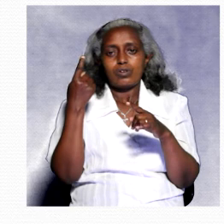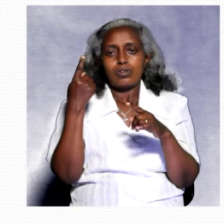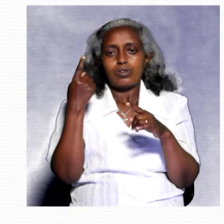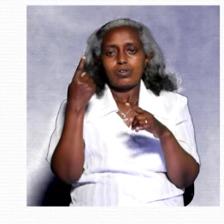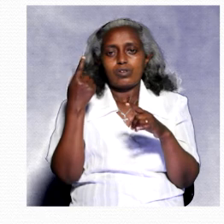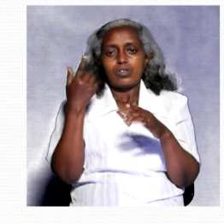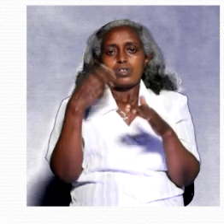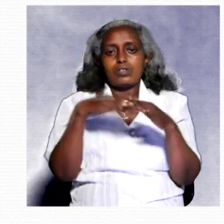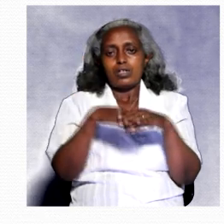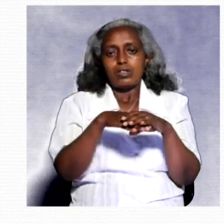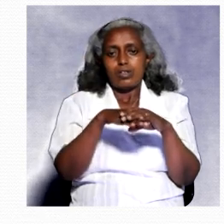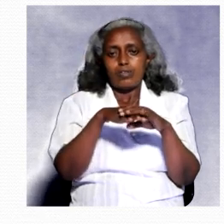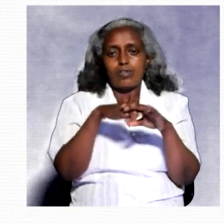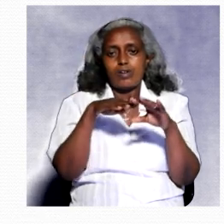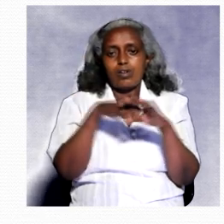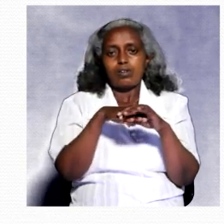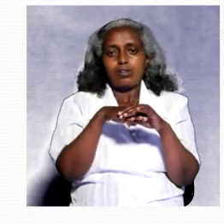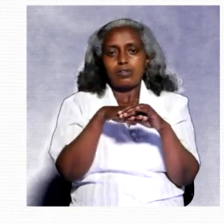for the interval,